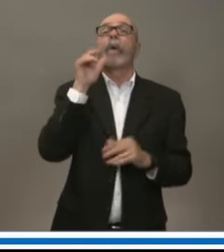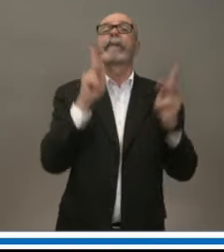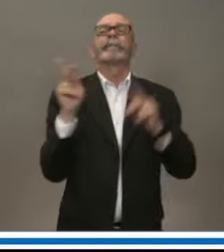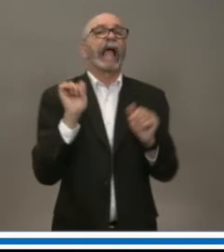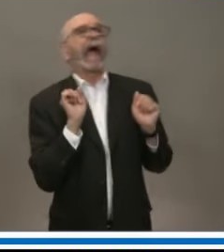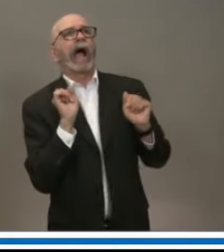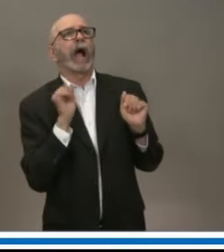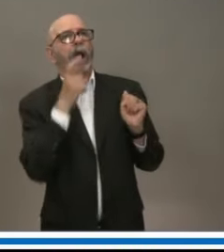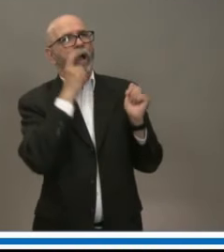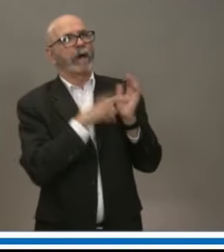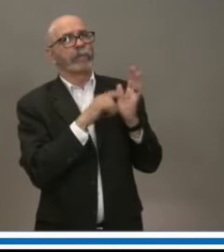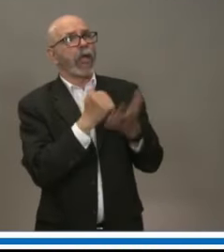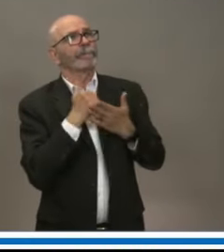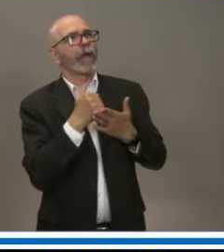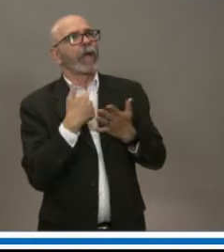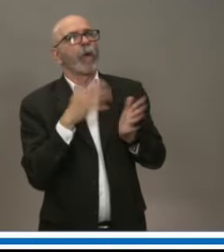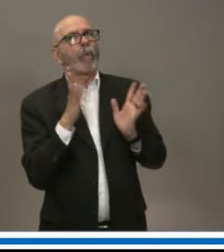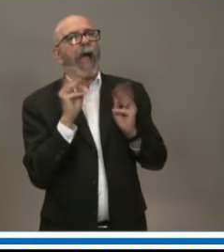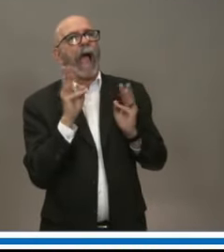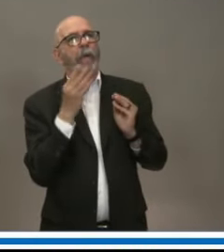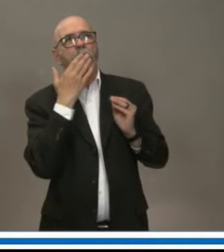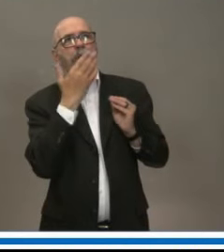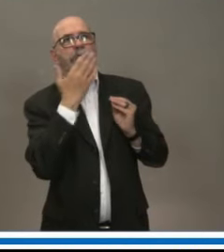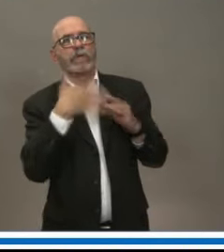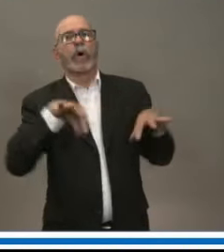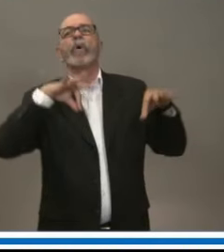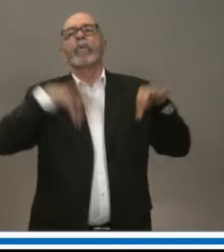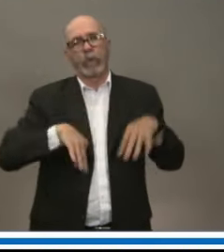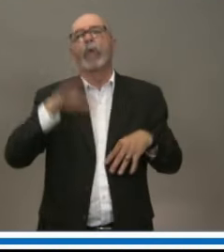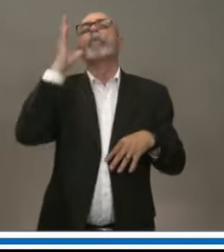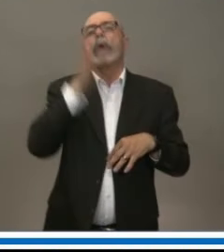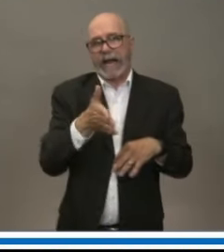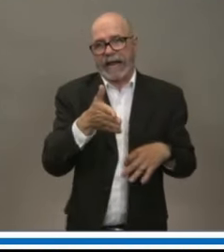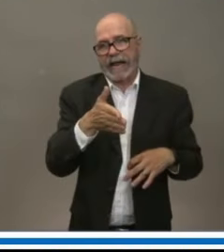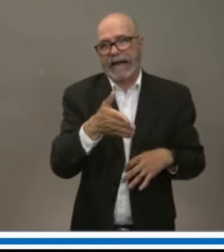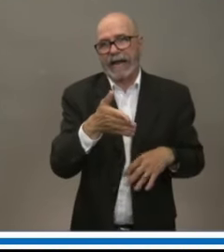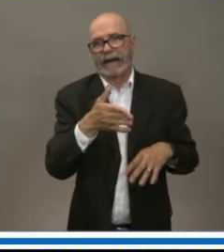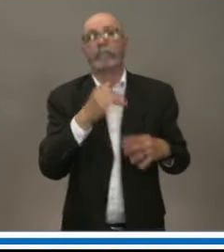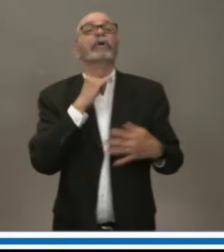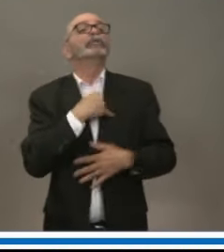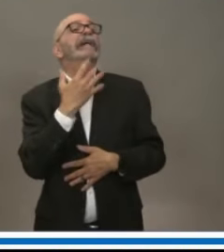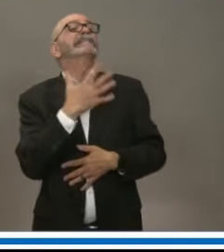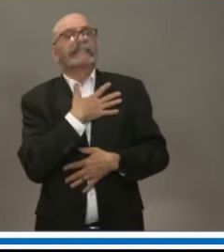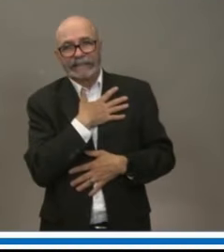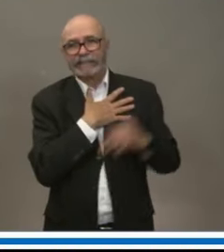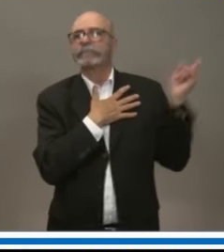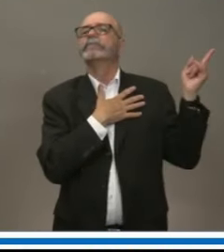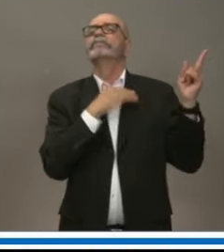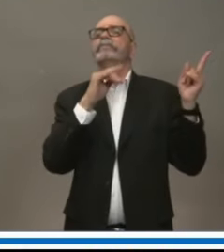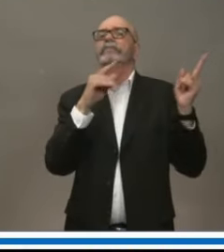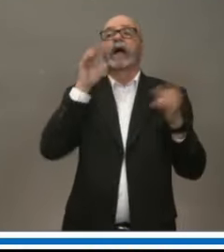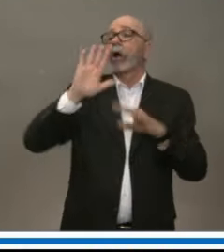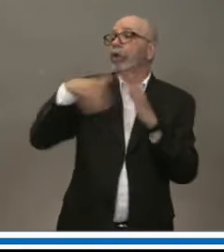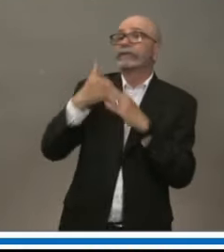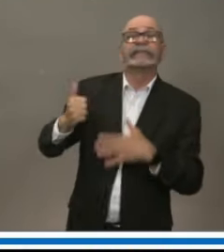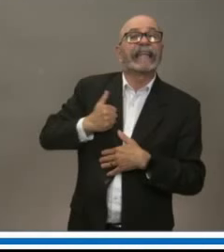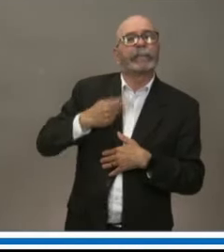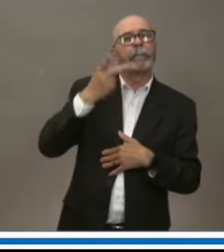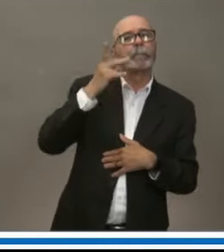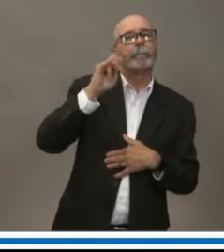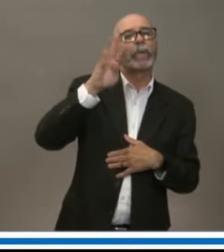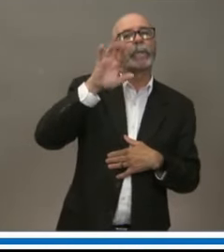been out of direct conversations with Deputy Prime Minister Freeland and the Prime Minister. All Canadian premiers have been working through this. That's why these calls